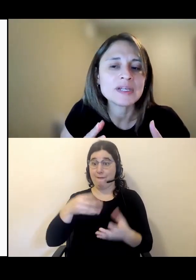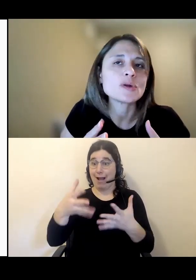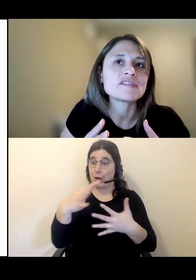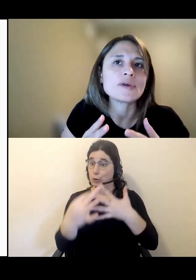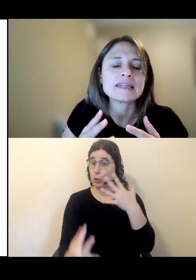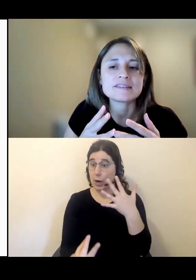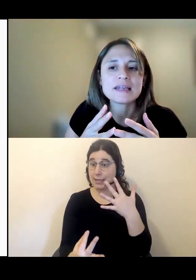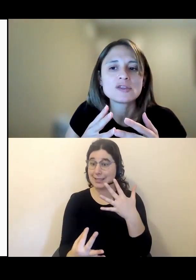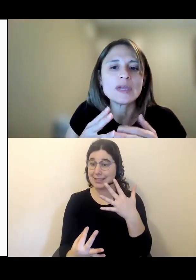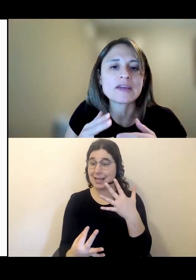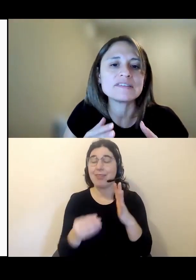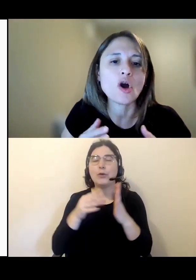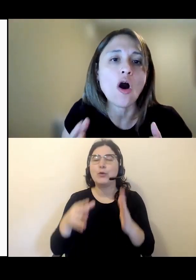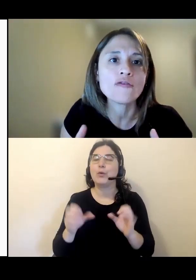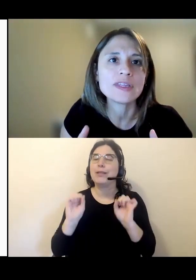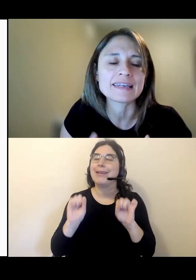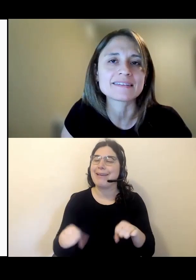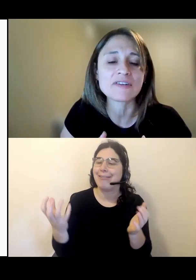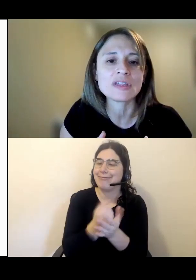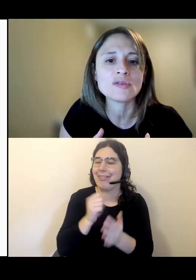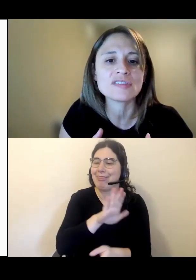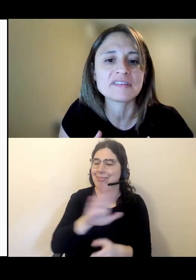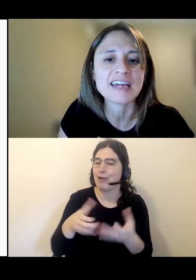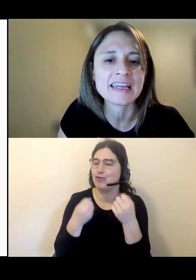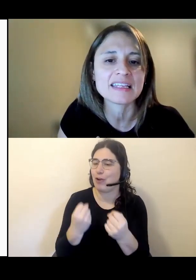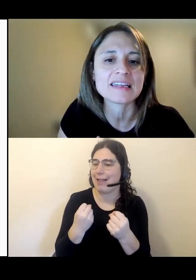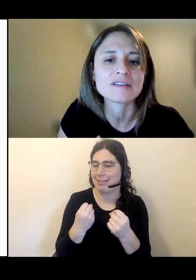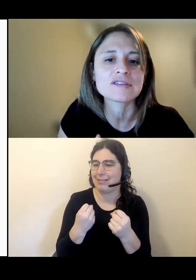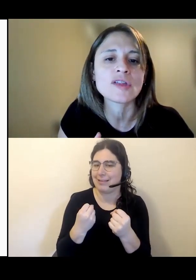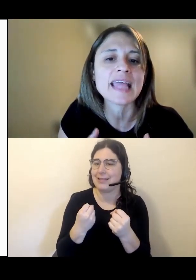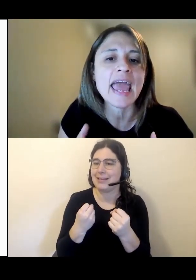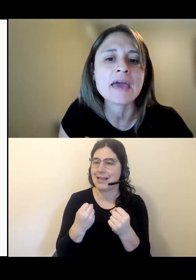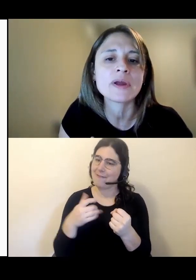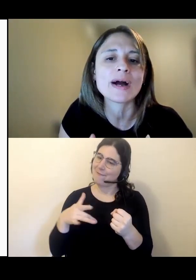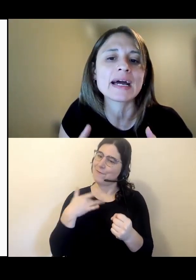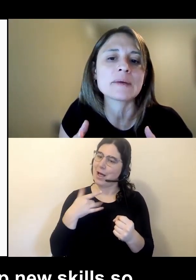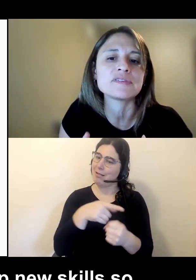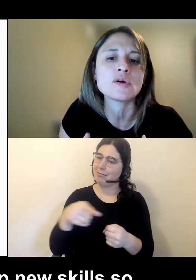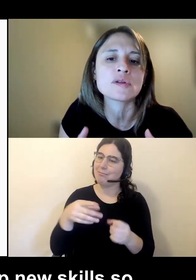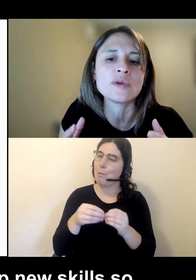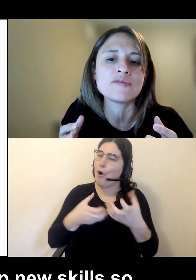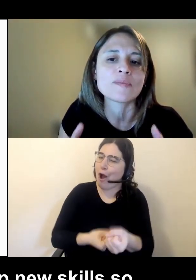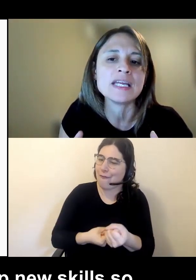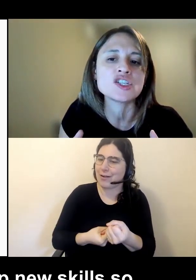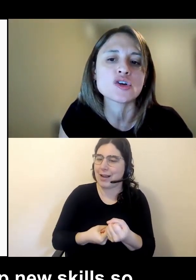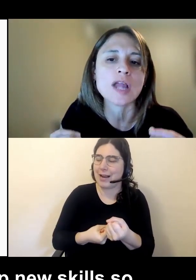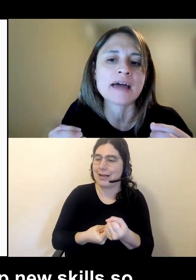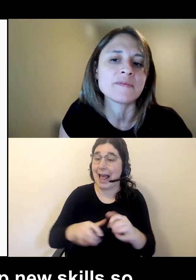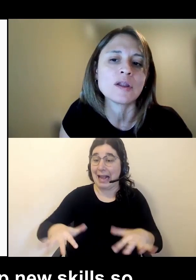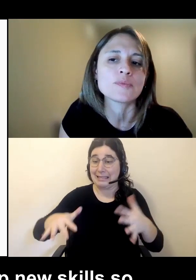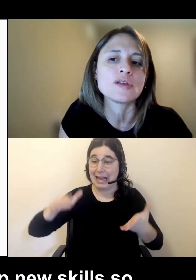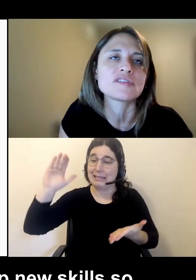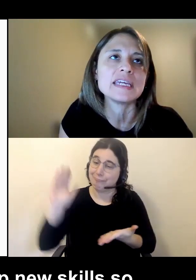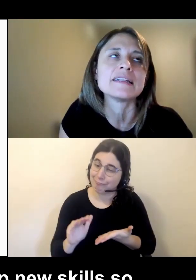student's individual strengths to increase confidence and reduce anxiety so that everyone can absorb new information